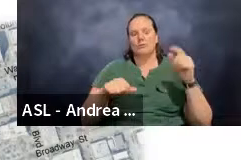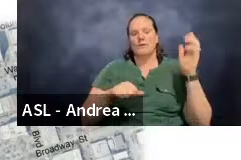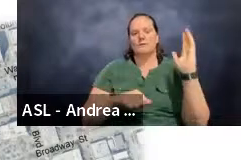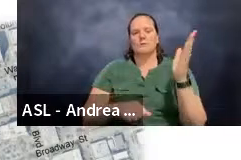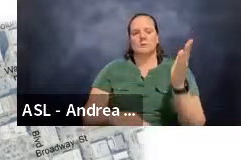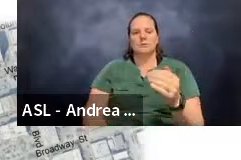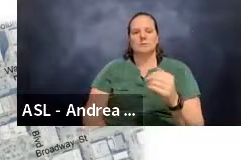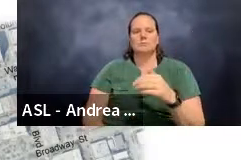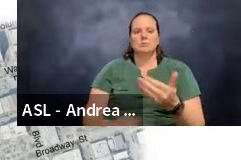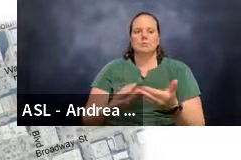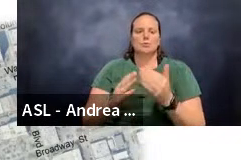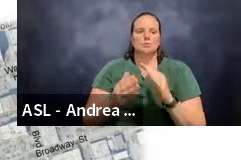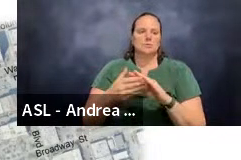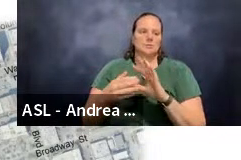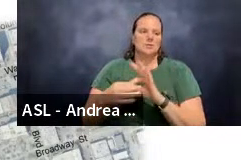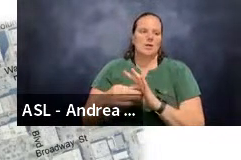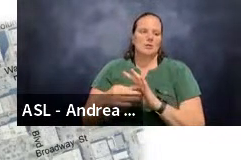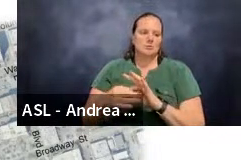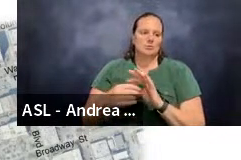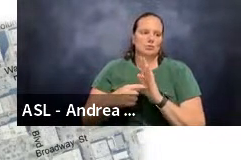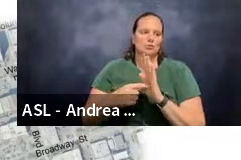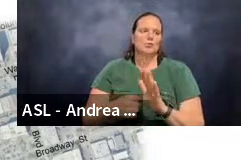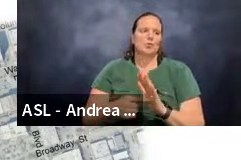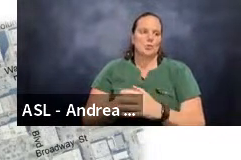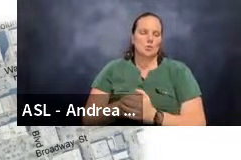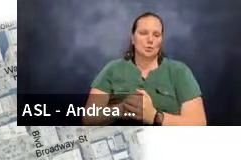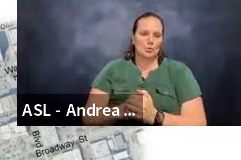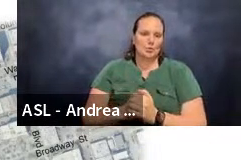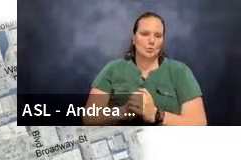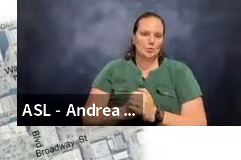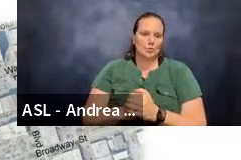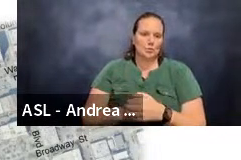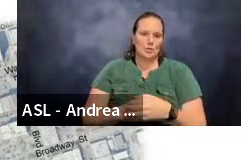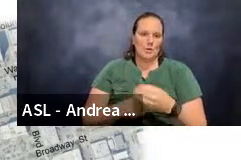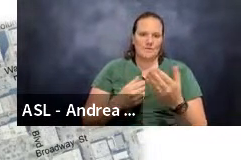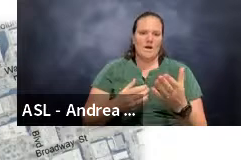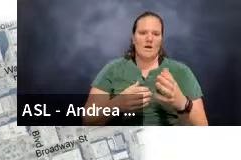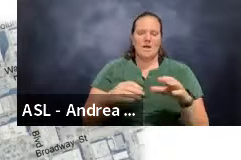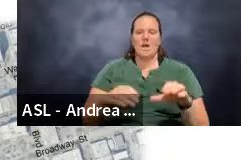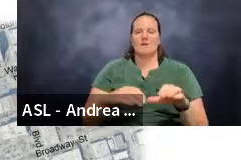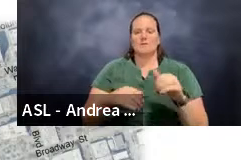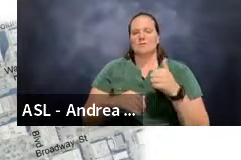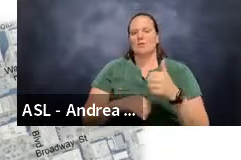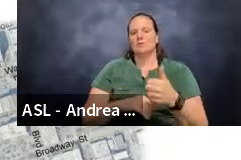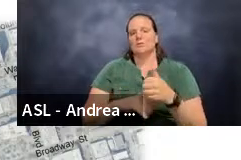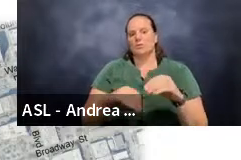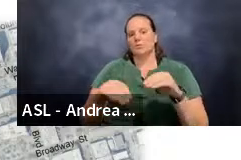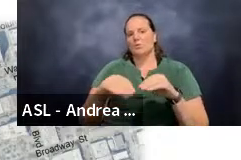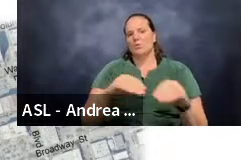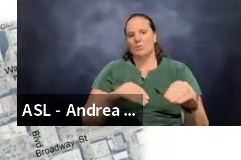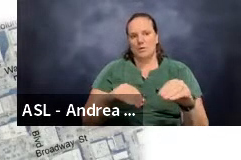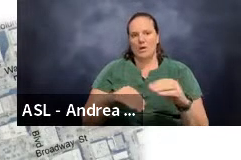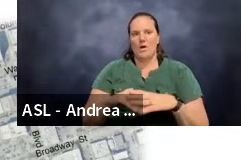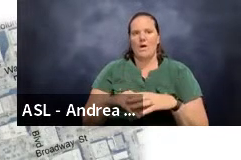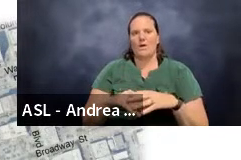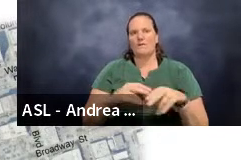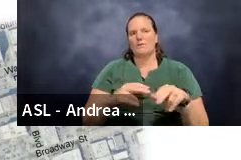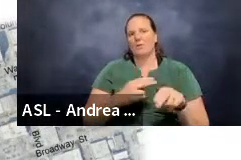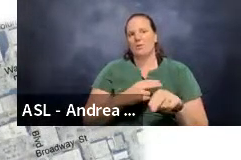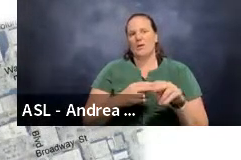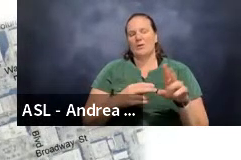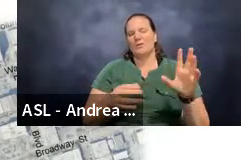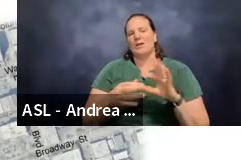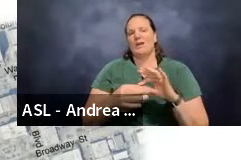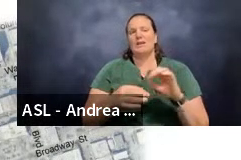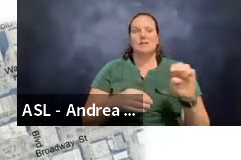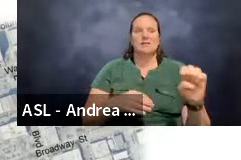So the community connector is shown, which will also provide active transportation movements over the freeway to connect the east and